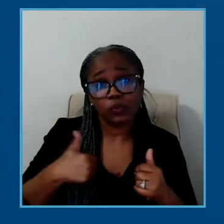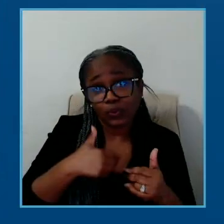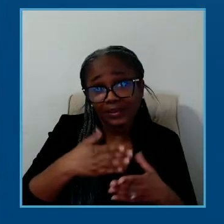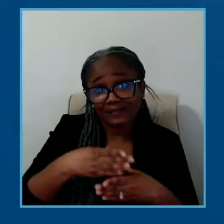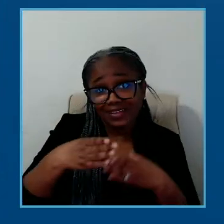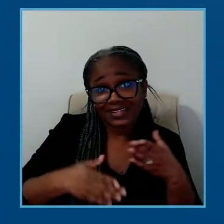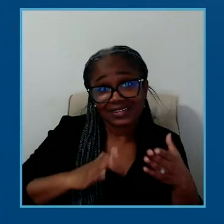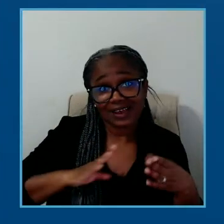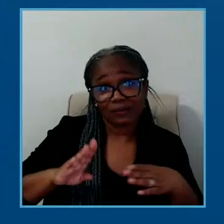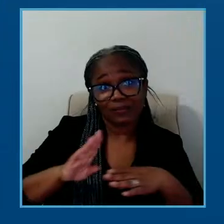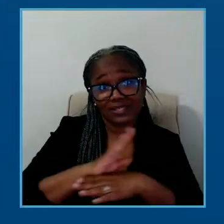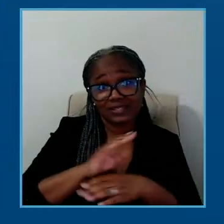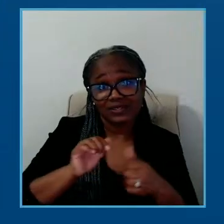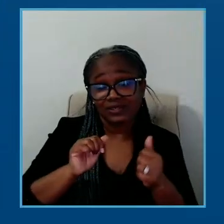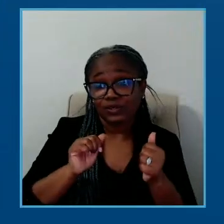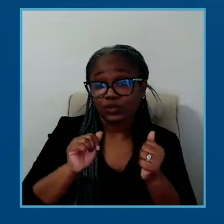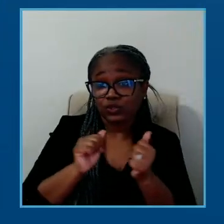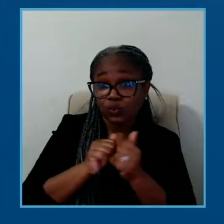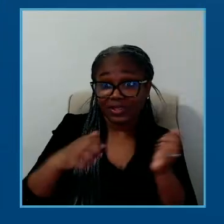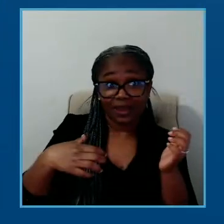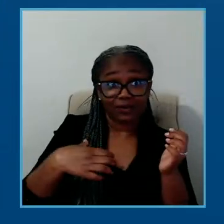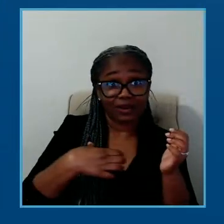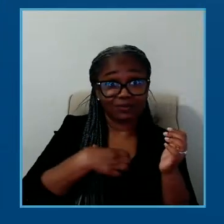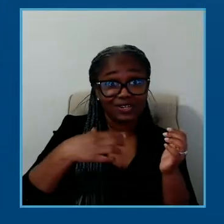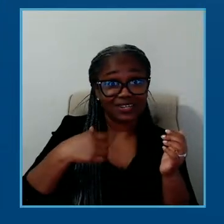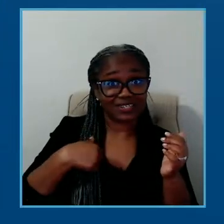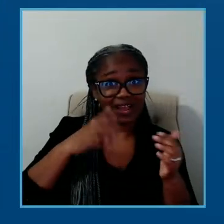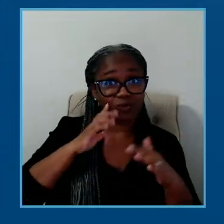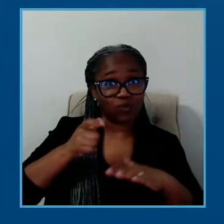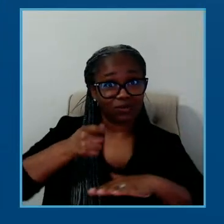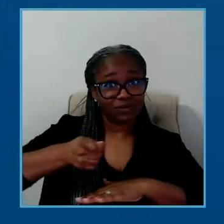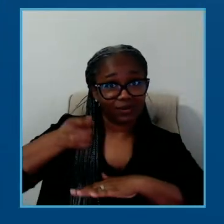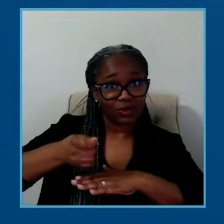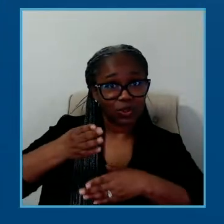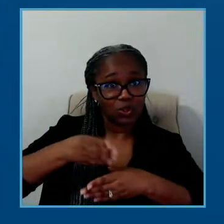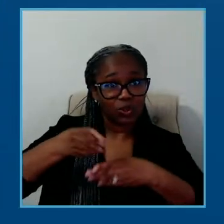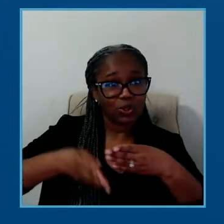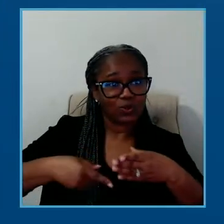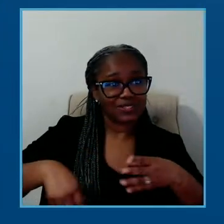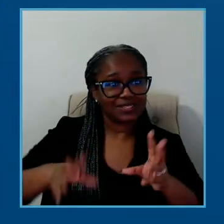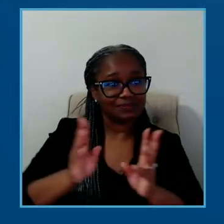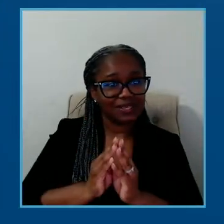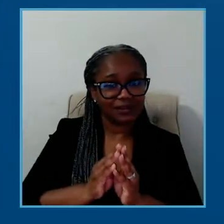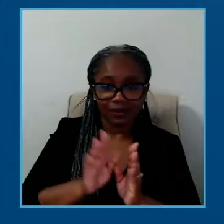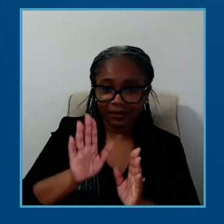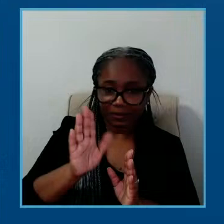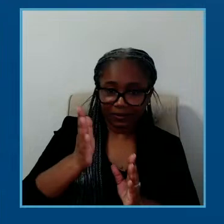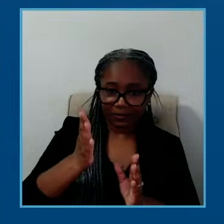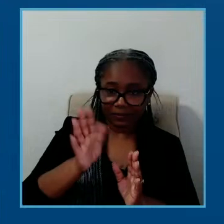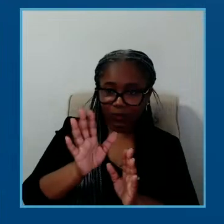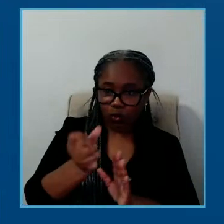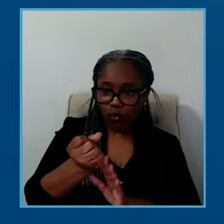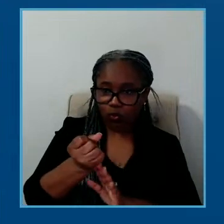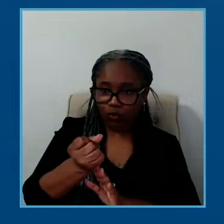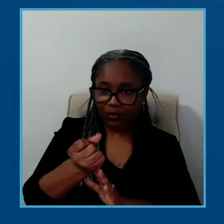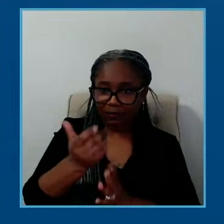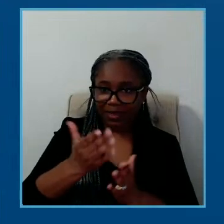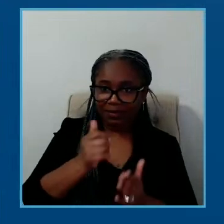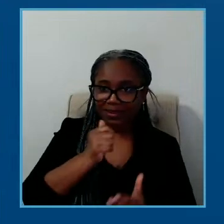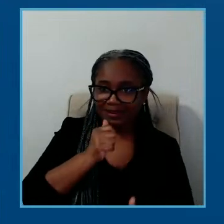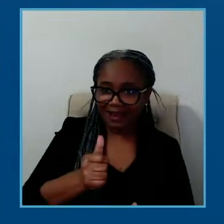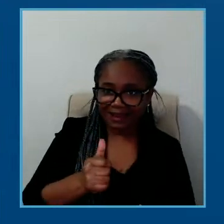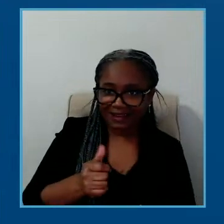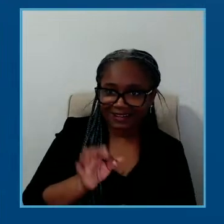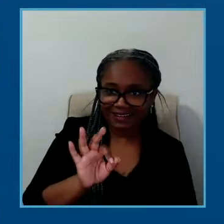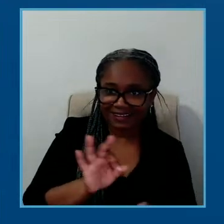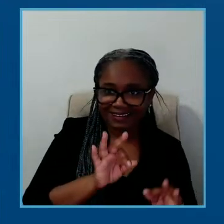such, without objection, I'm going to adjourn this meeting. So, well, maybe not. Maybe I can stop my adjournment if you want to say